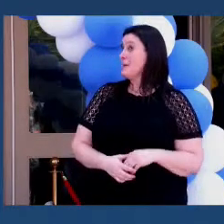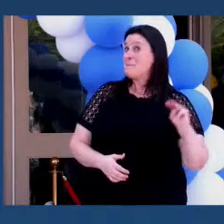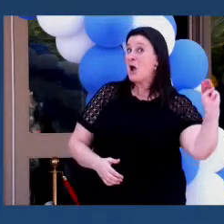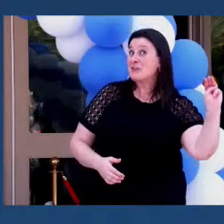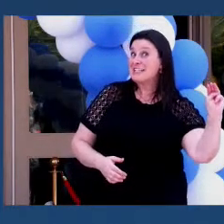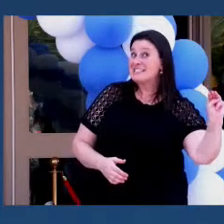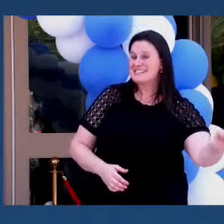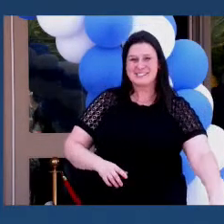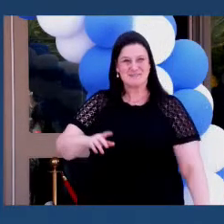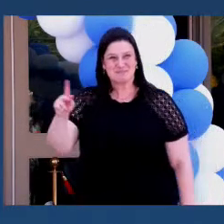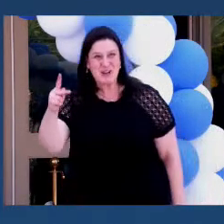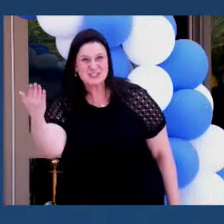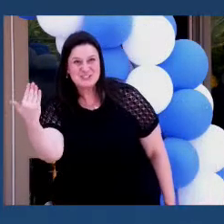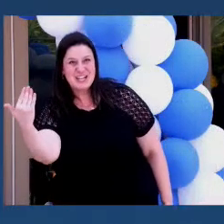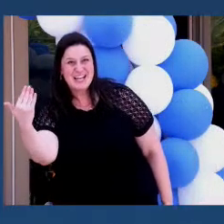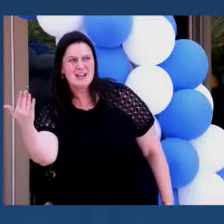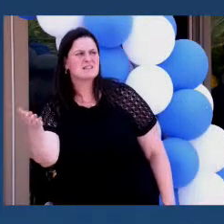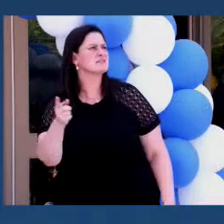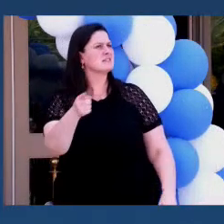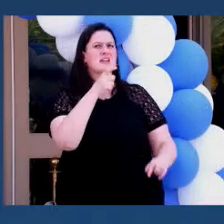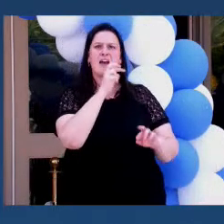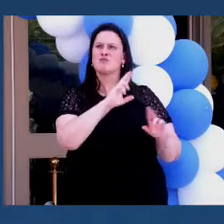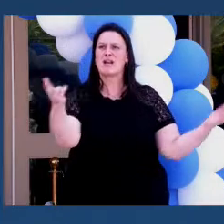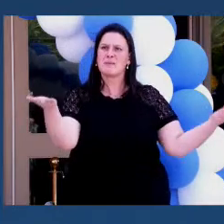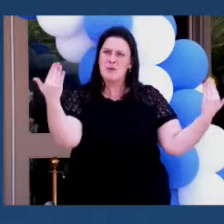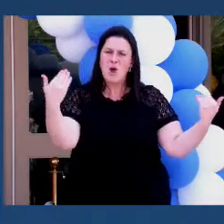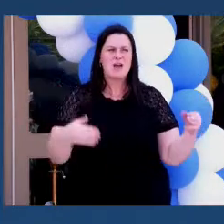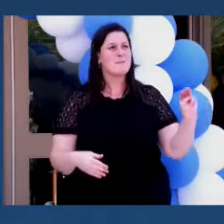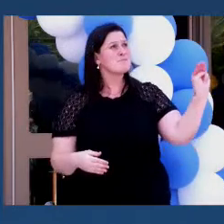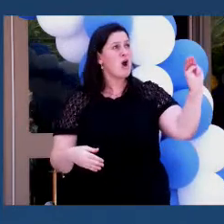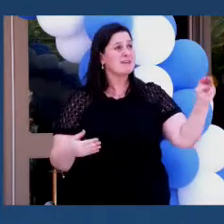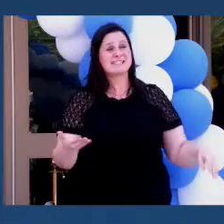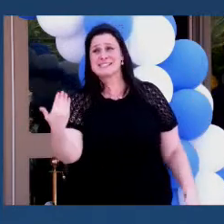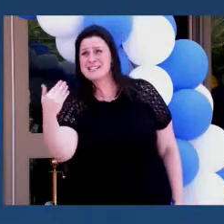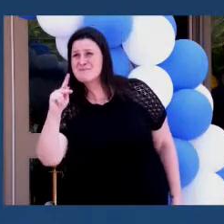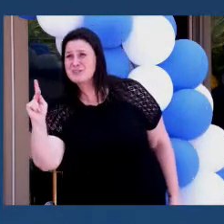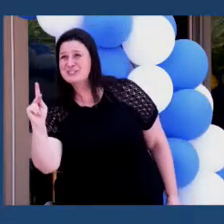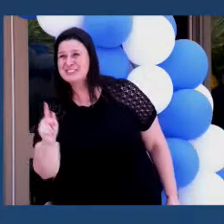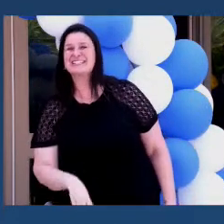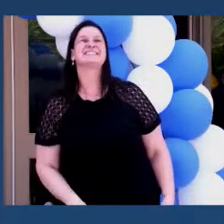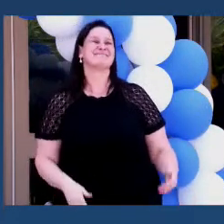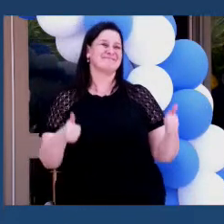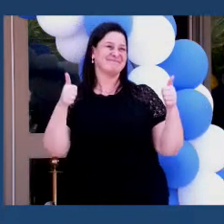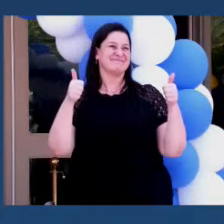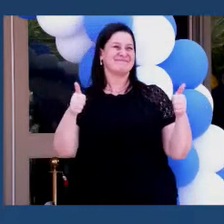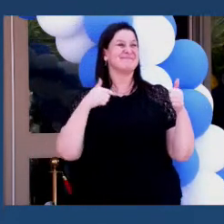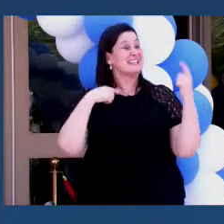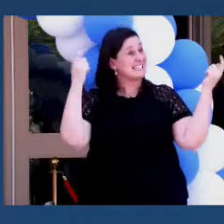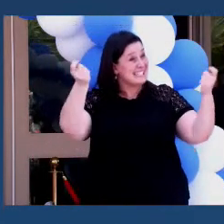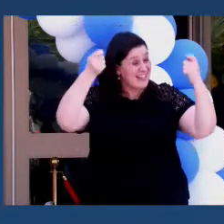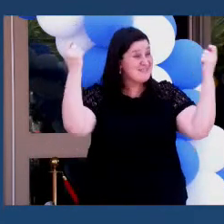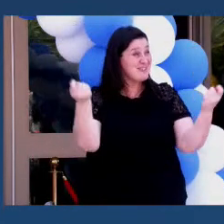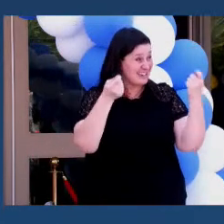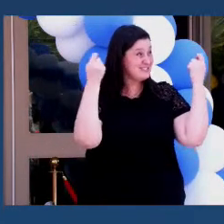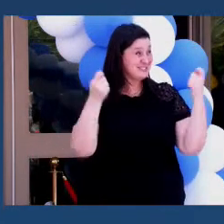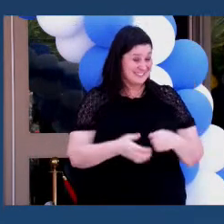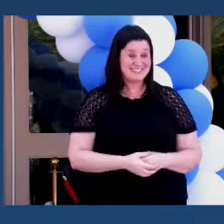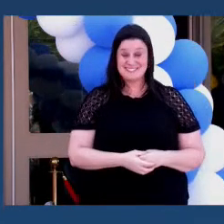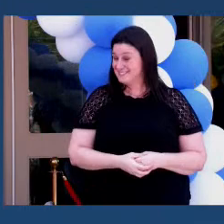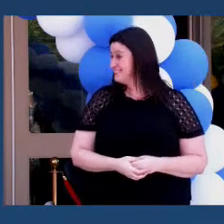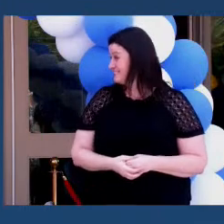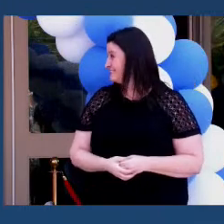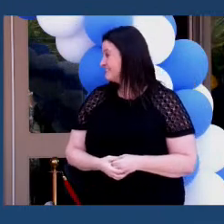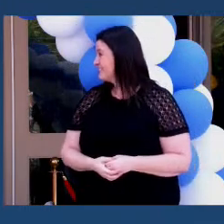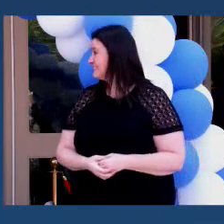Maurice! Nah, see, you guys weren't ready. Maurice! All right, come on, a celebration. At